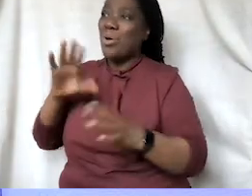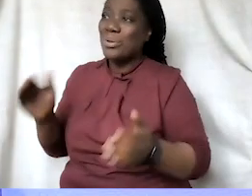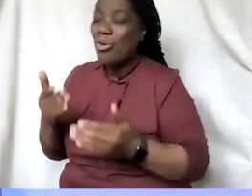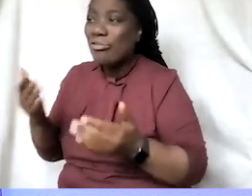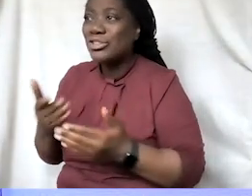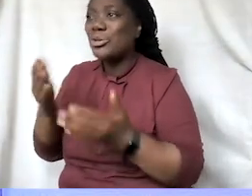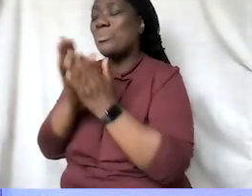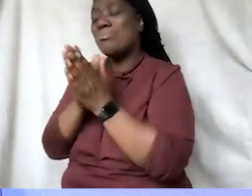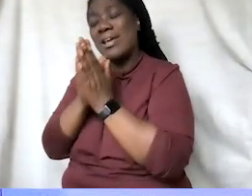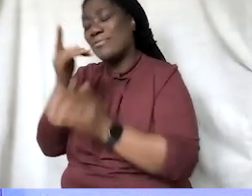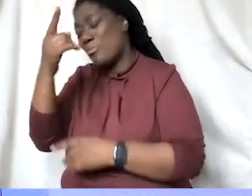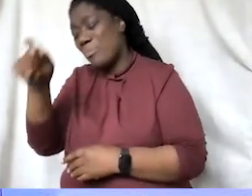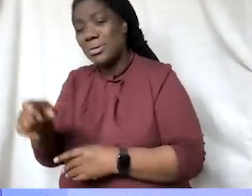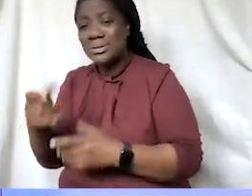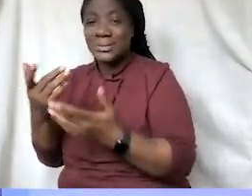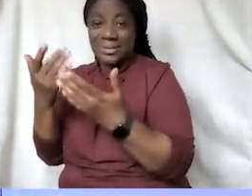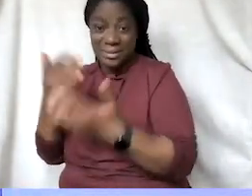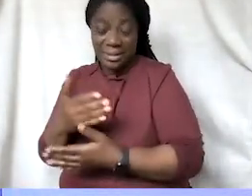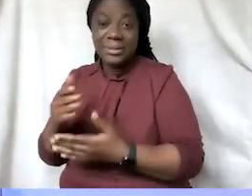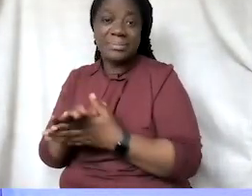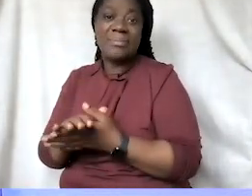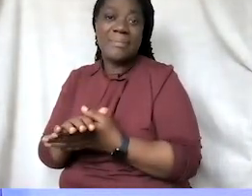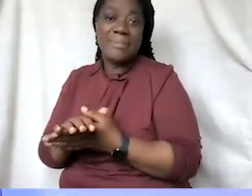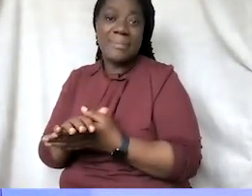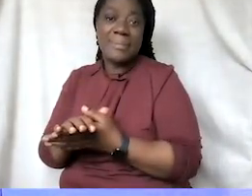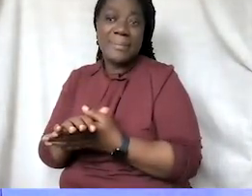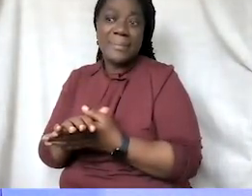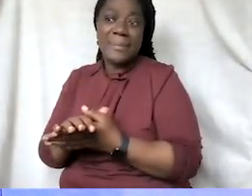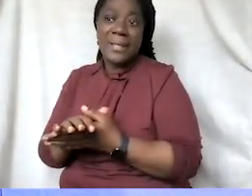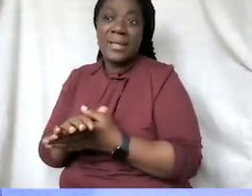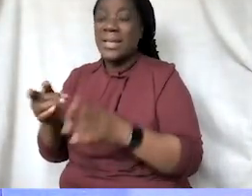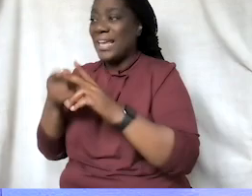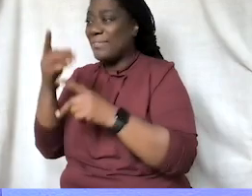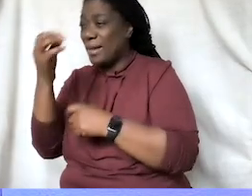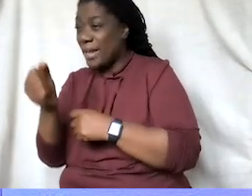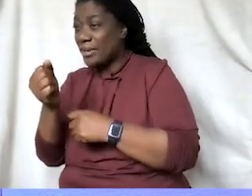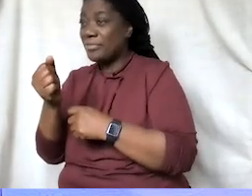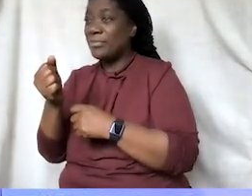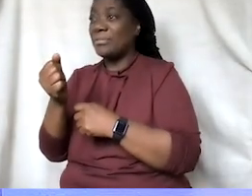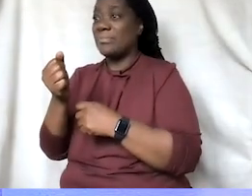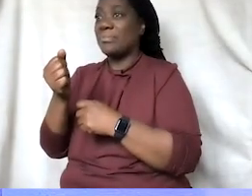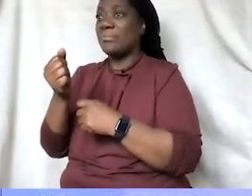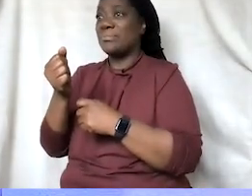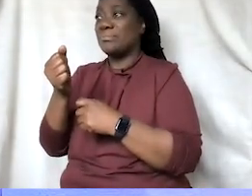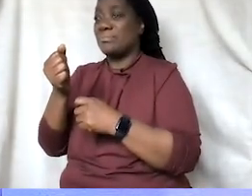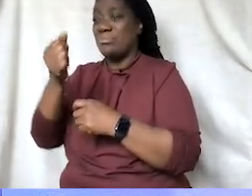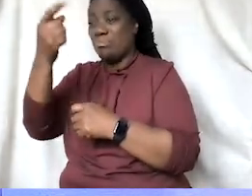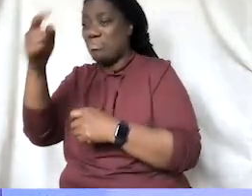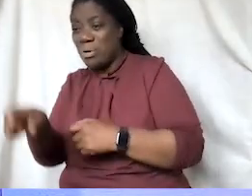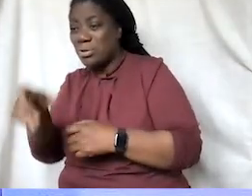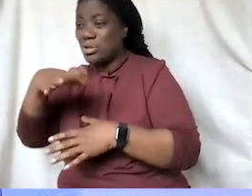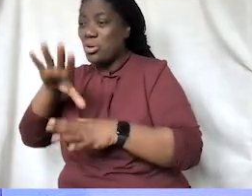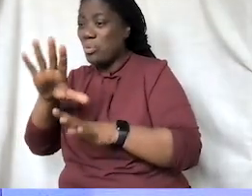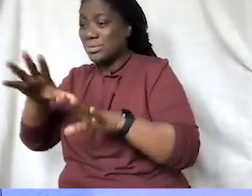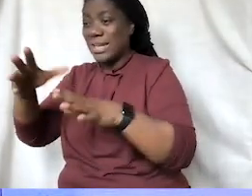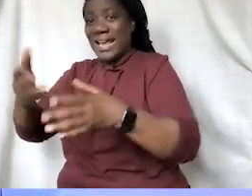for somebody tonight. Pray for someone tonight. If you have someone that you want to see accept Jesus,